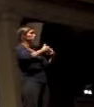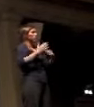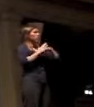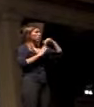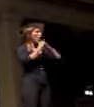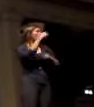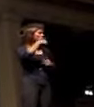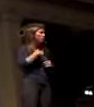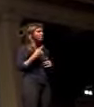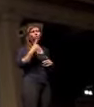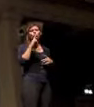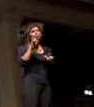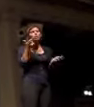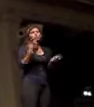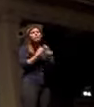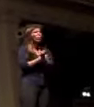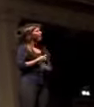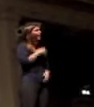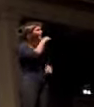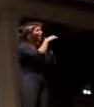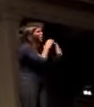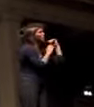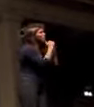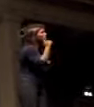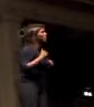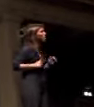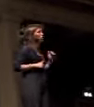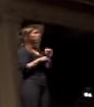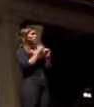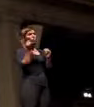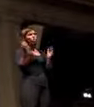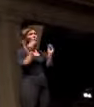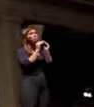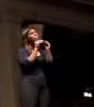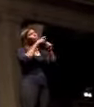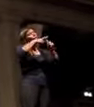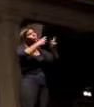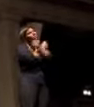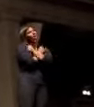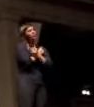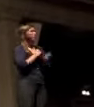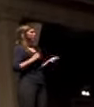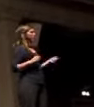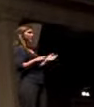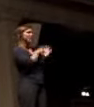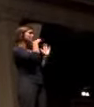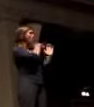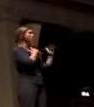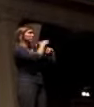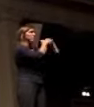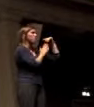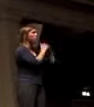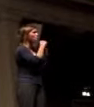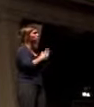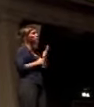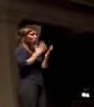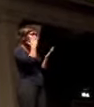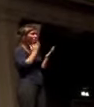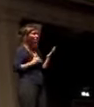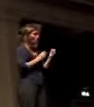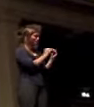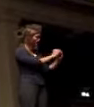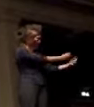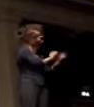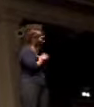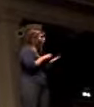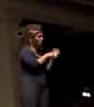You're just chubby. It's not comforting. There's more of you to love. It's not comforting, because when there's more of you to love, there's also more of you to utterly hate about yourself. See, when you're a